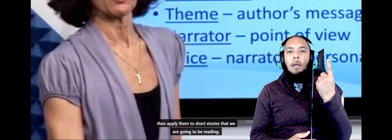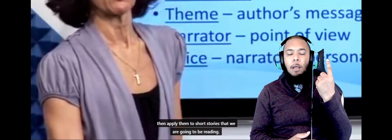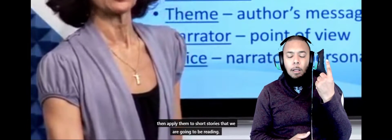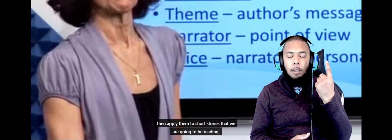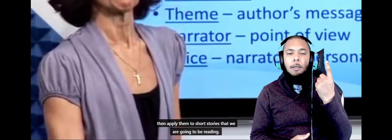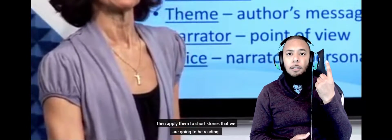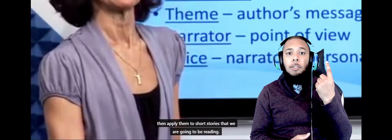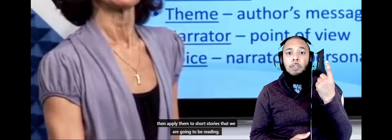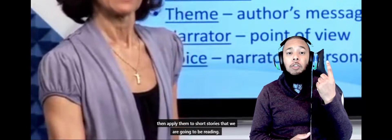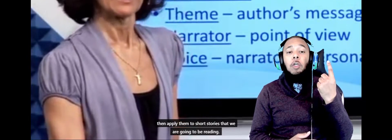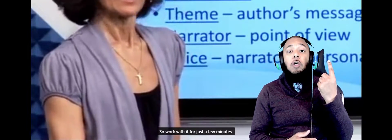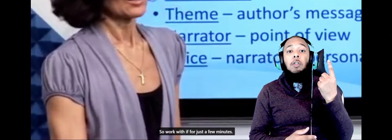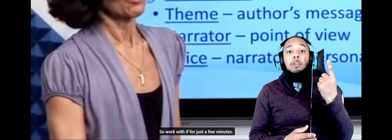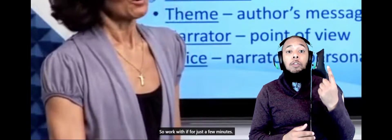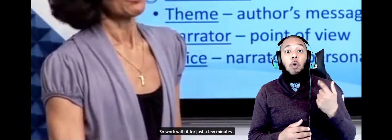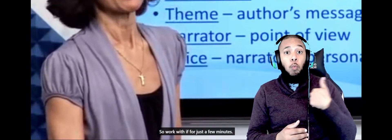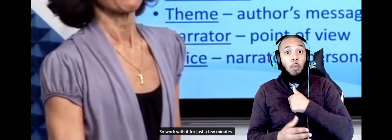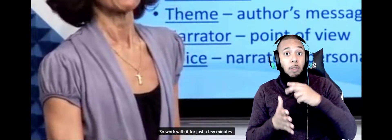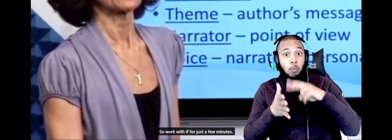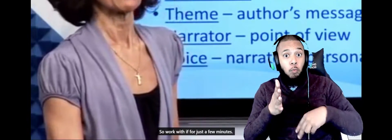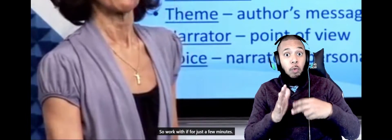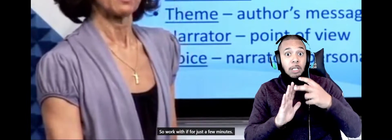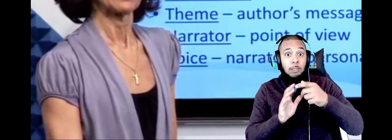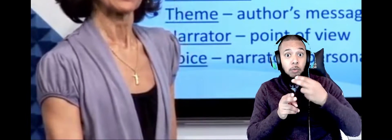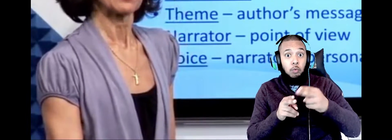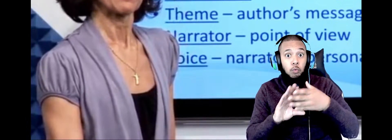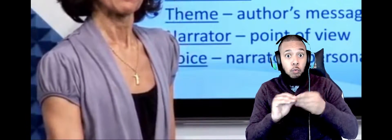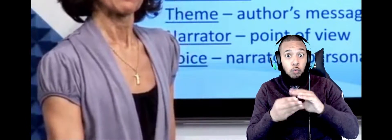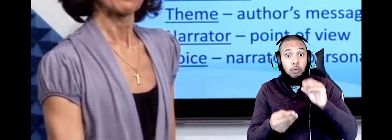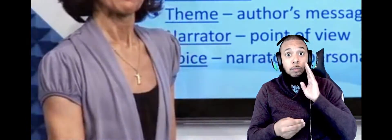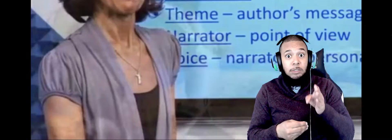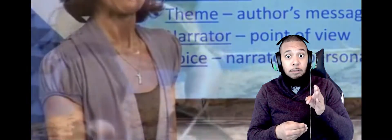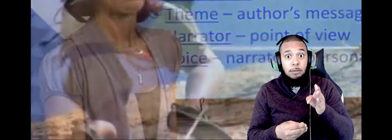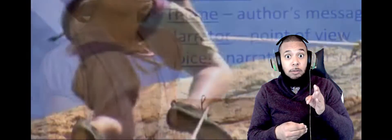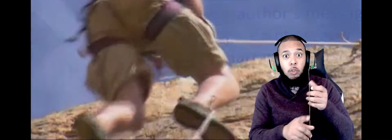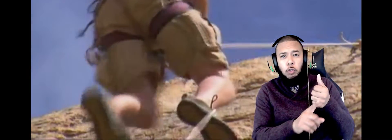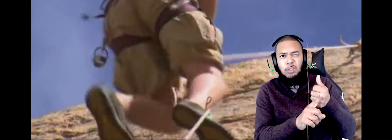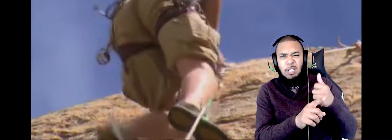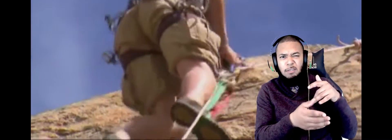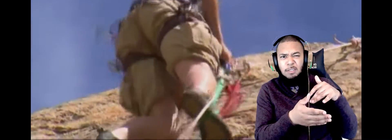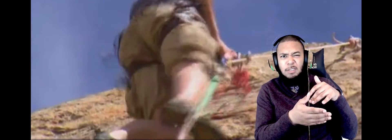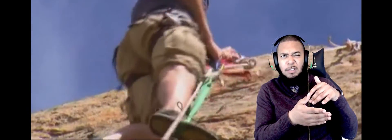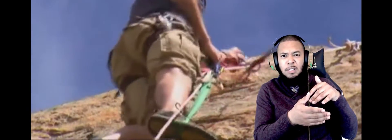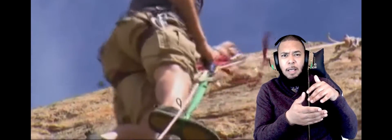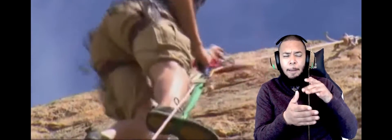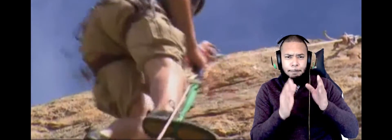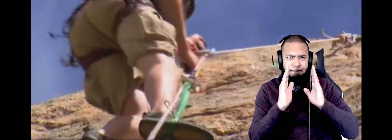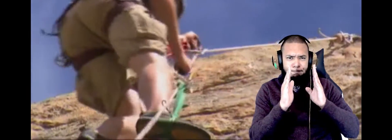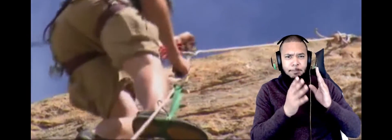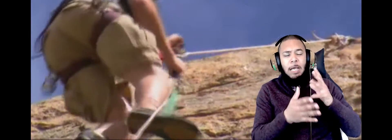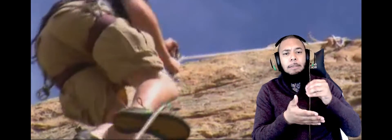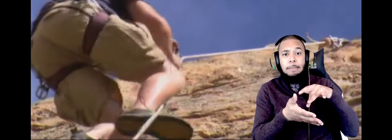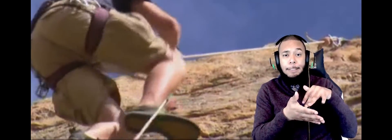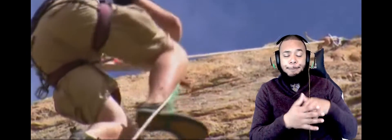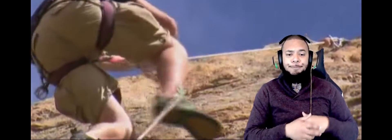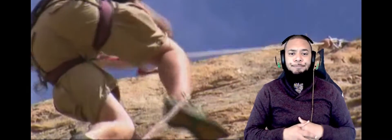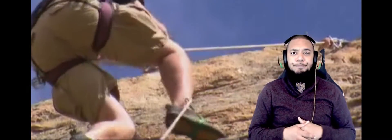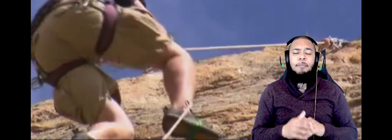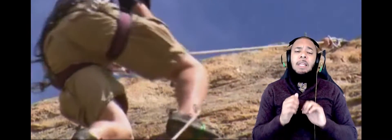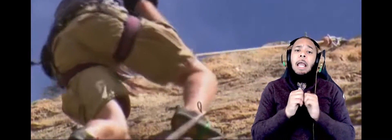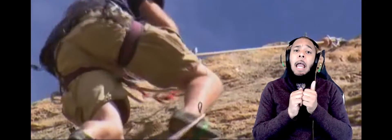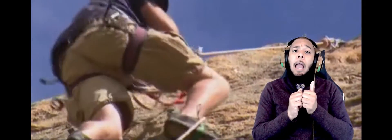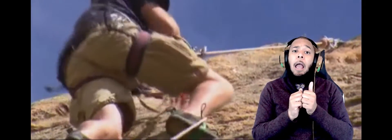stories that we are going to be reading. So work with it for just a few minutes. Well, how can you remember these elements of a